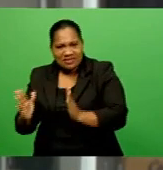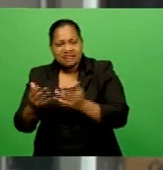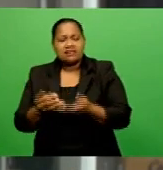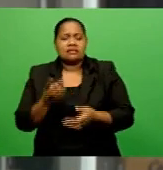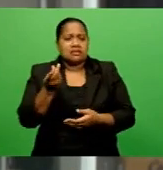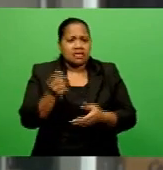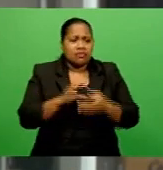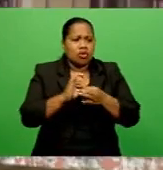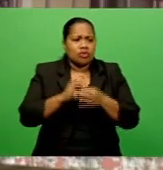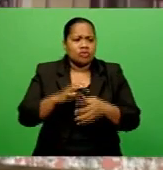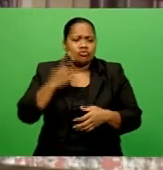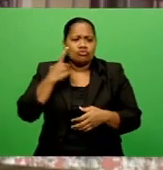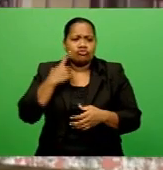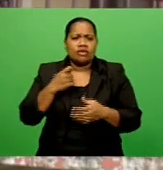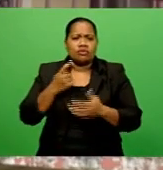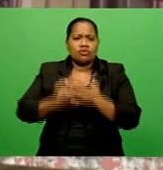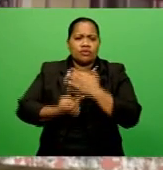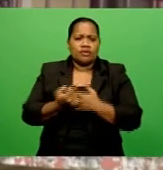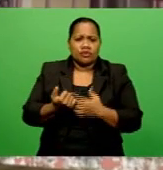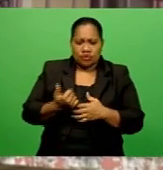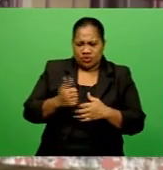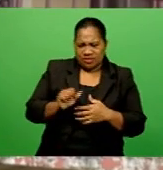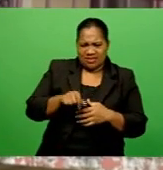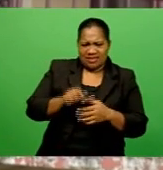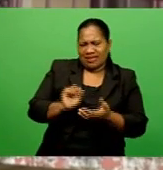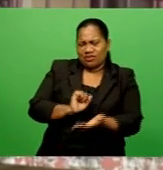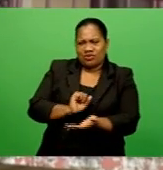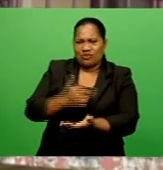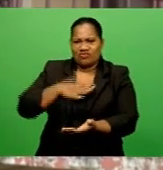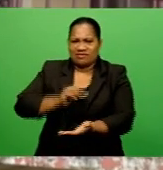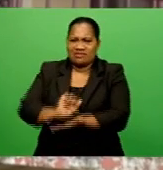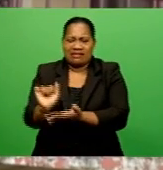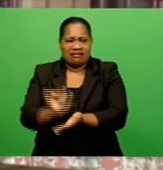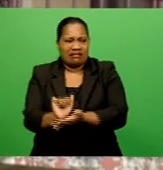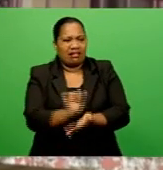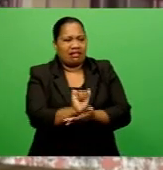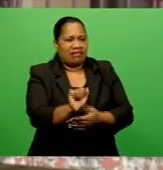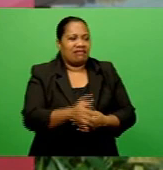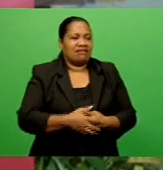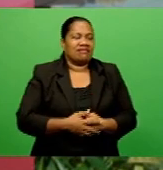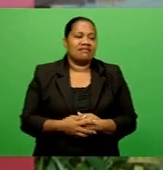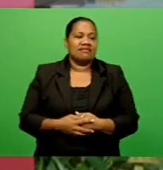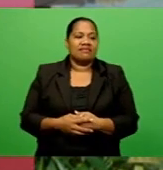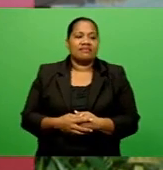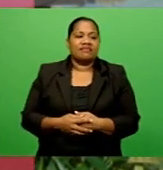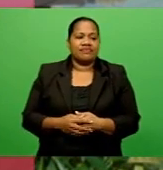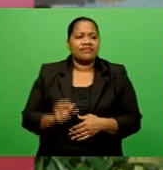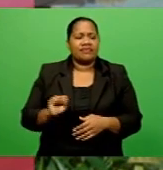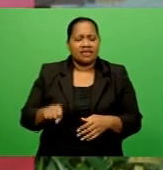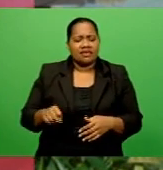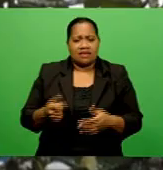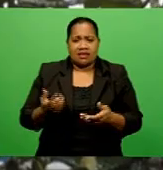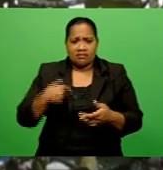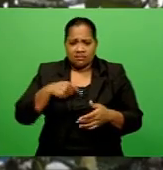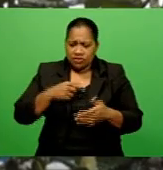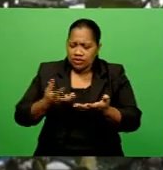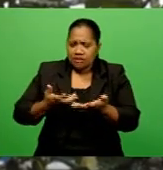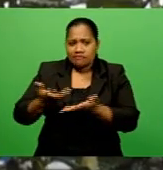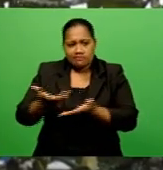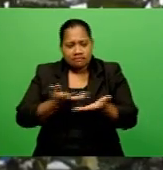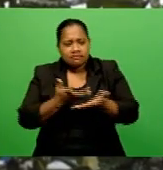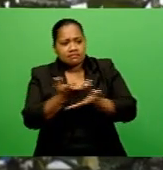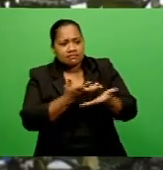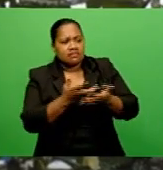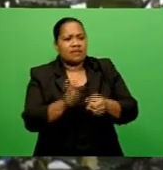the valuation from previous years to sell the properties. One of the biggest challenges is negotiating making the